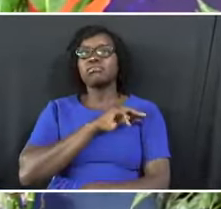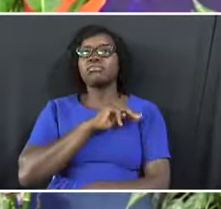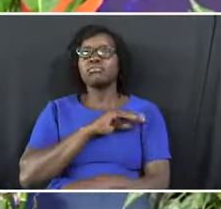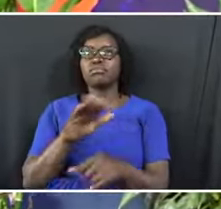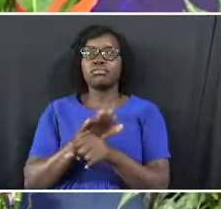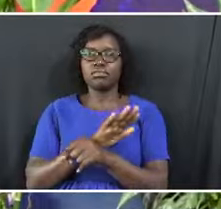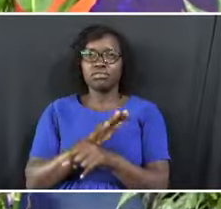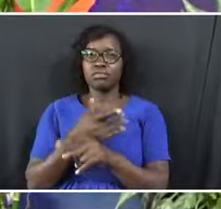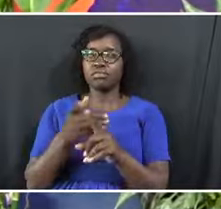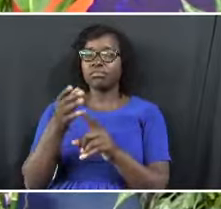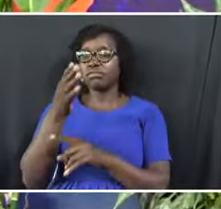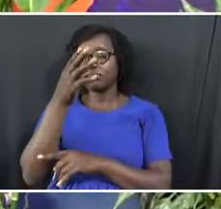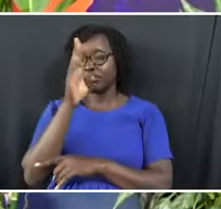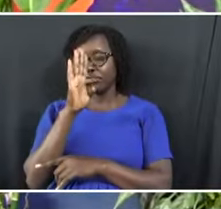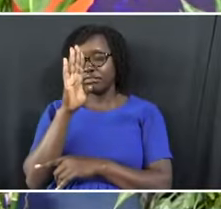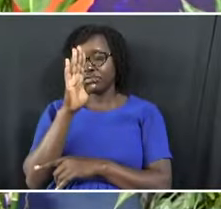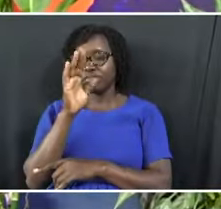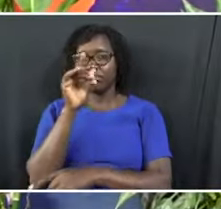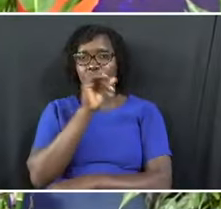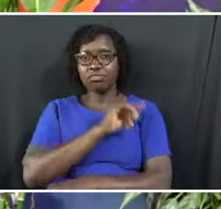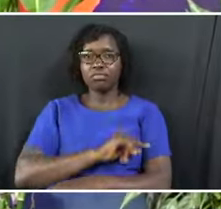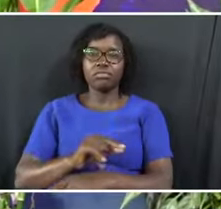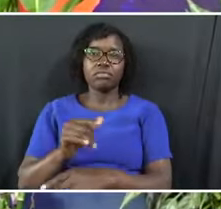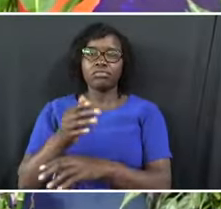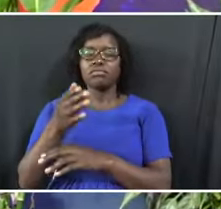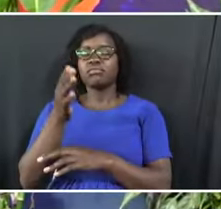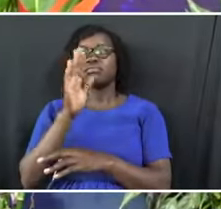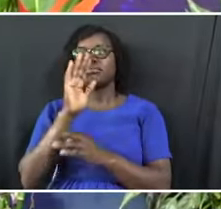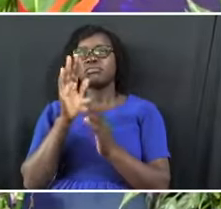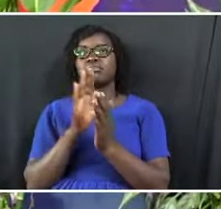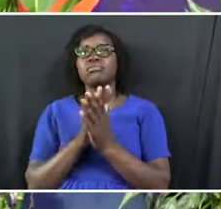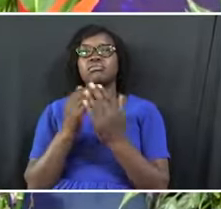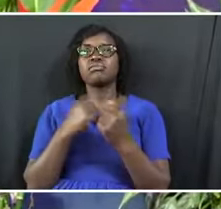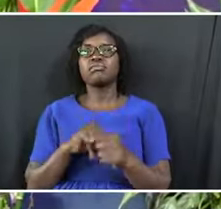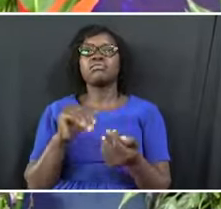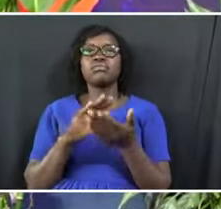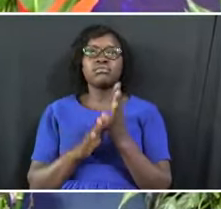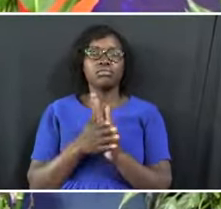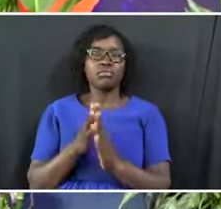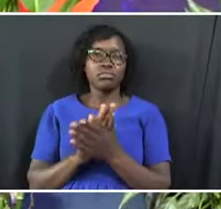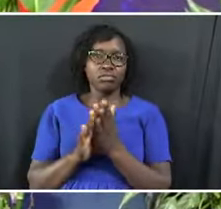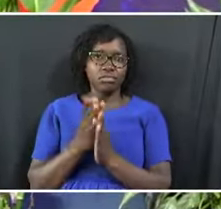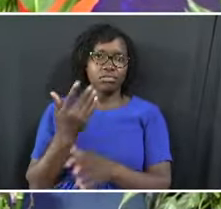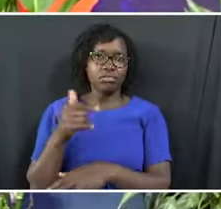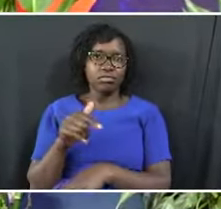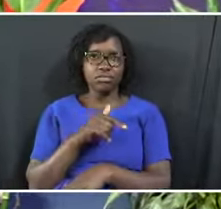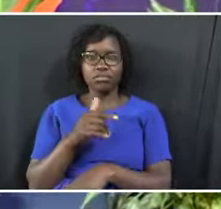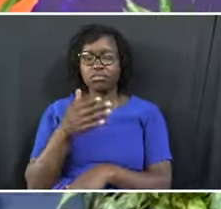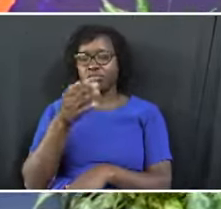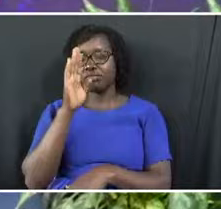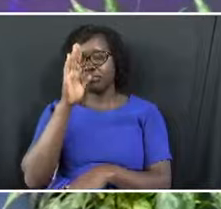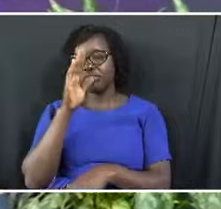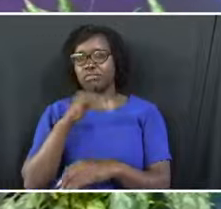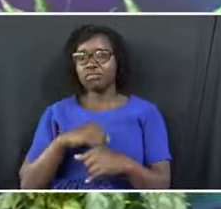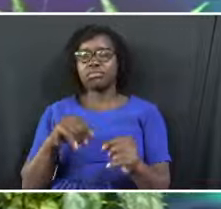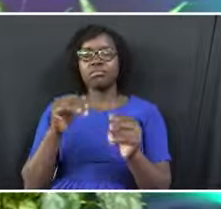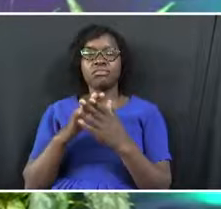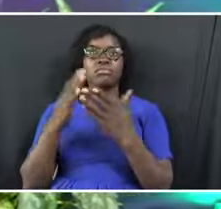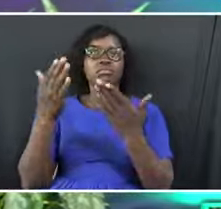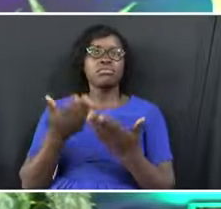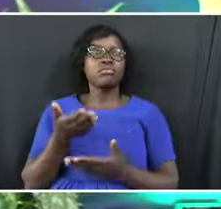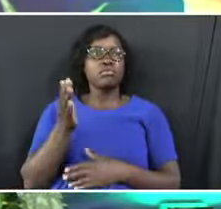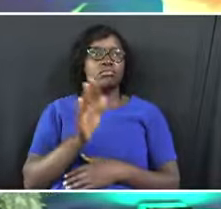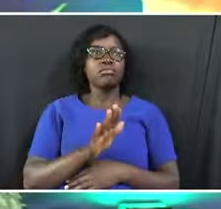But God is gracious. God is able to forgive us. God is able to bring us